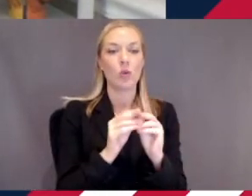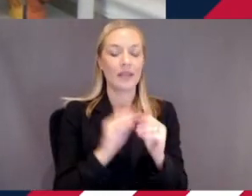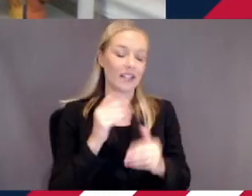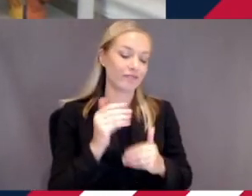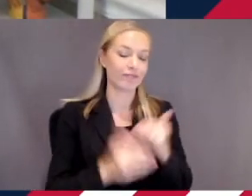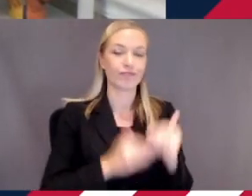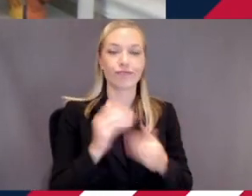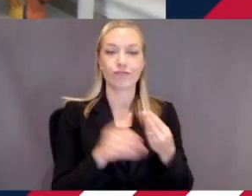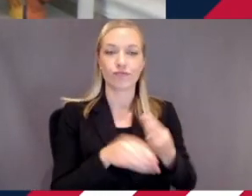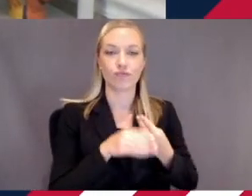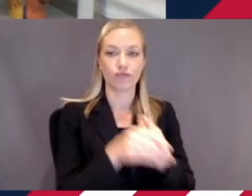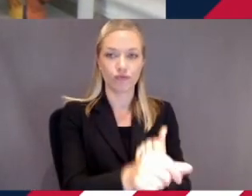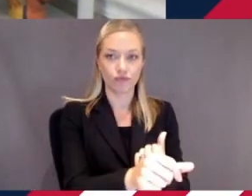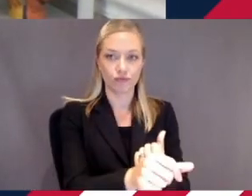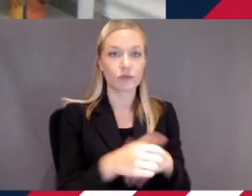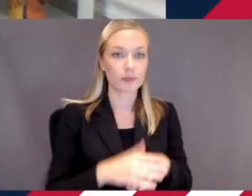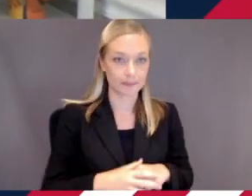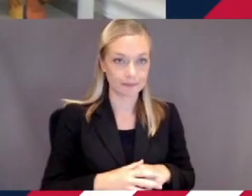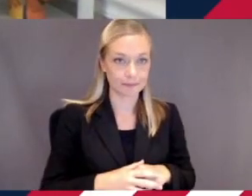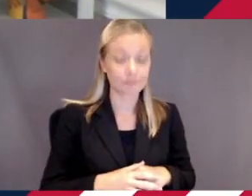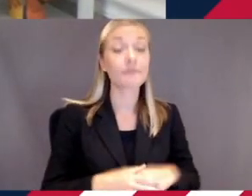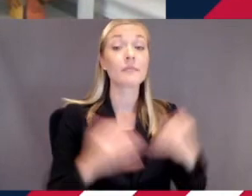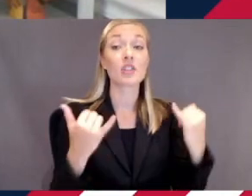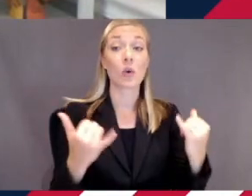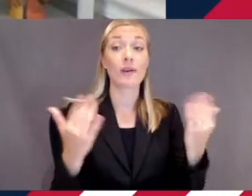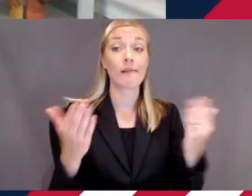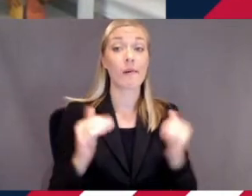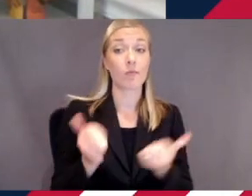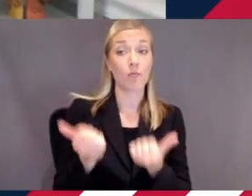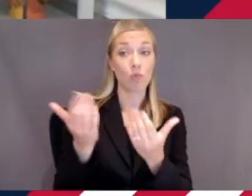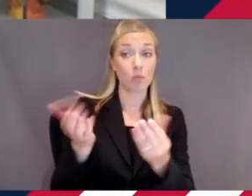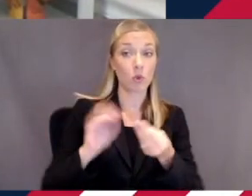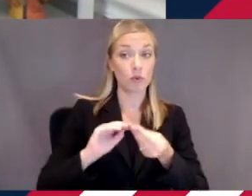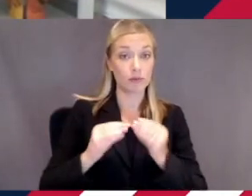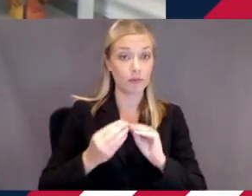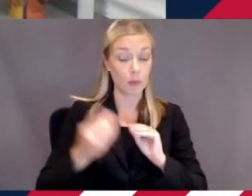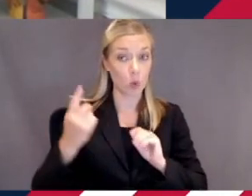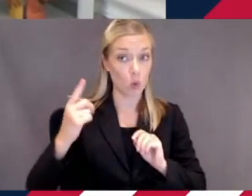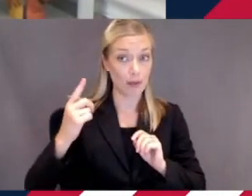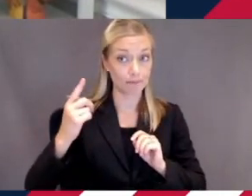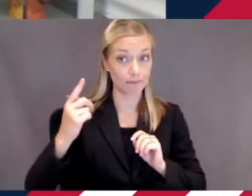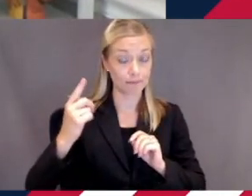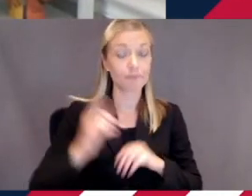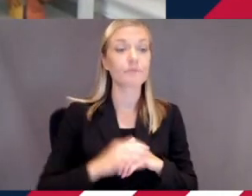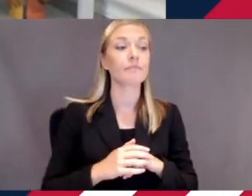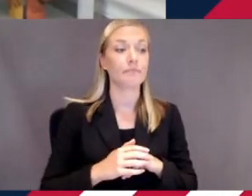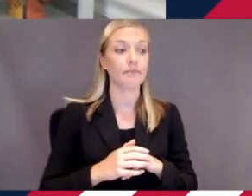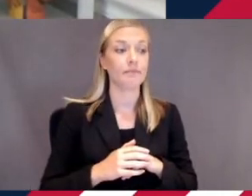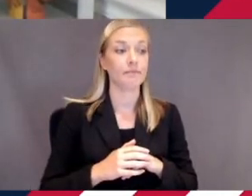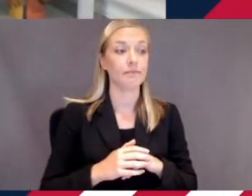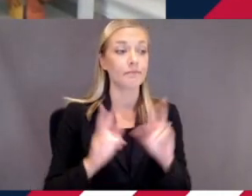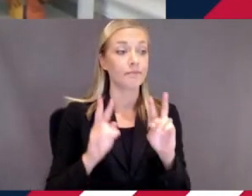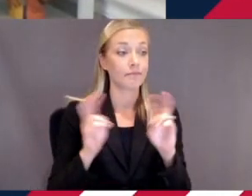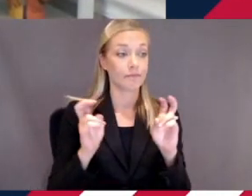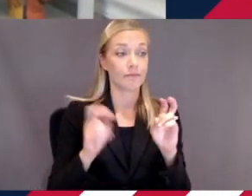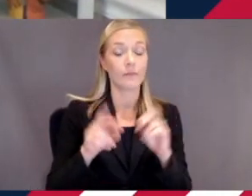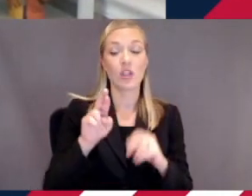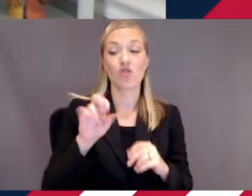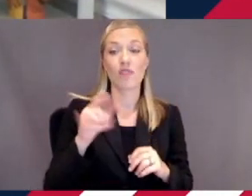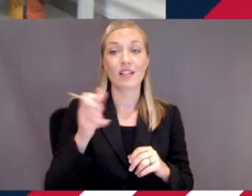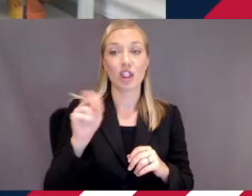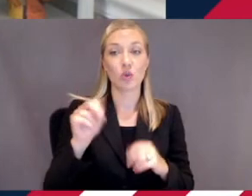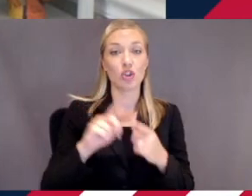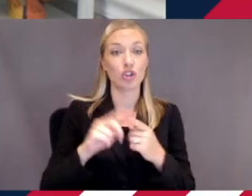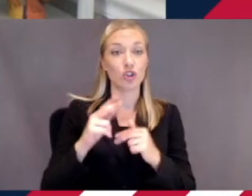So now we go to proposal number 1, the resolution to build on the reforms in the